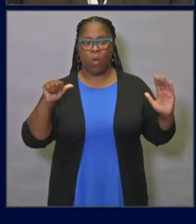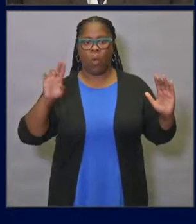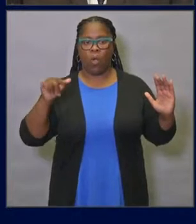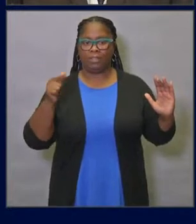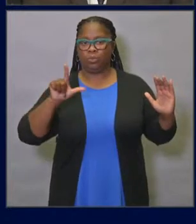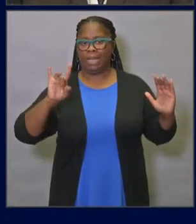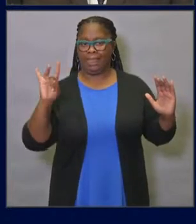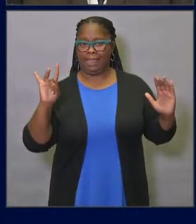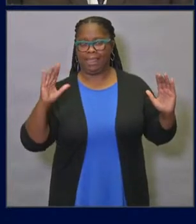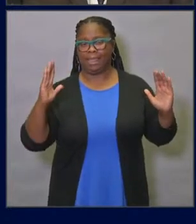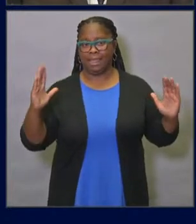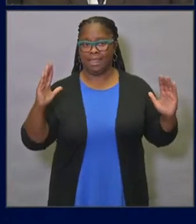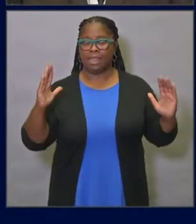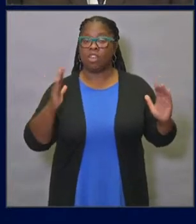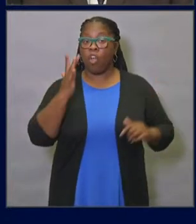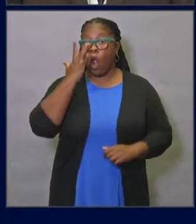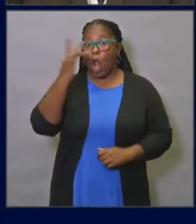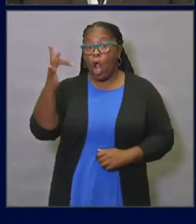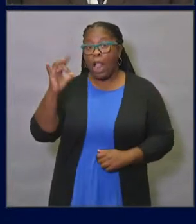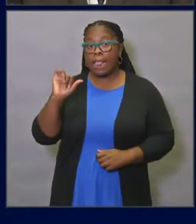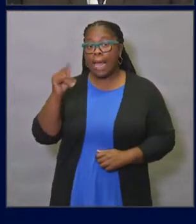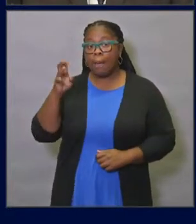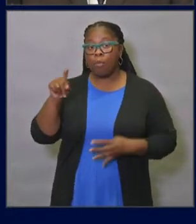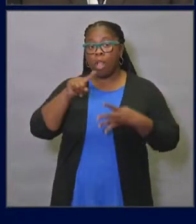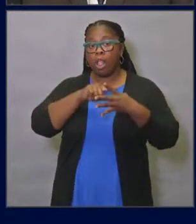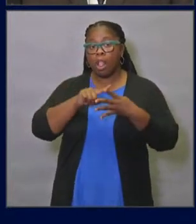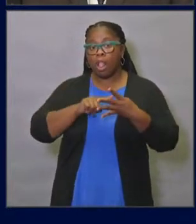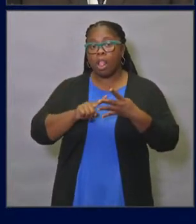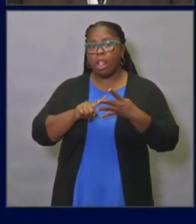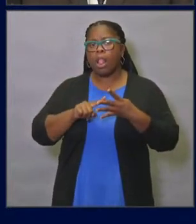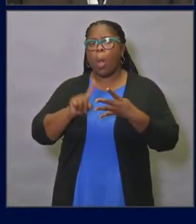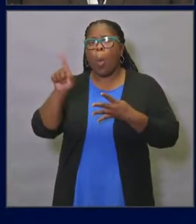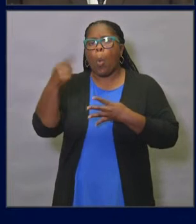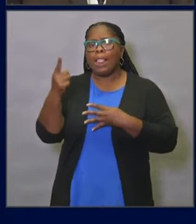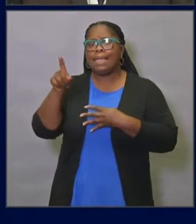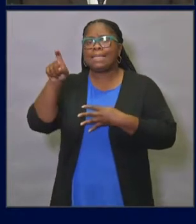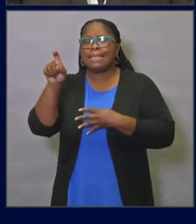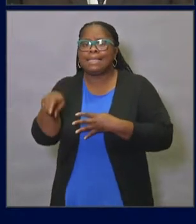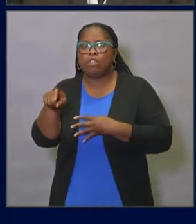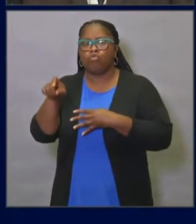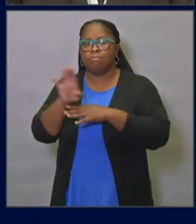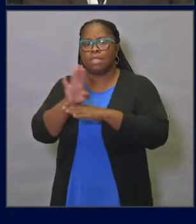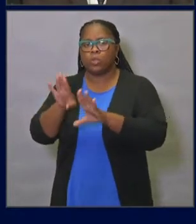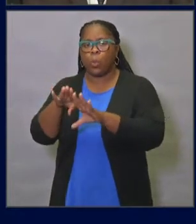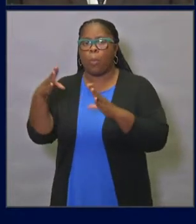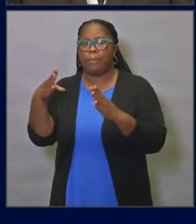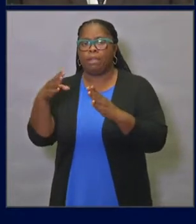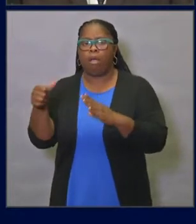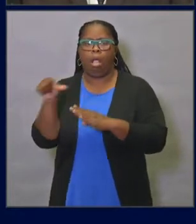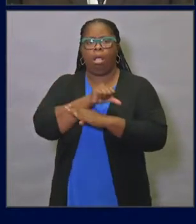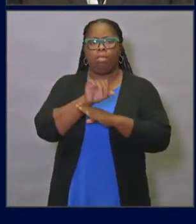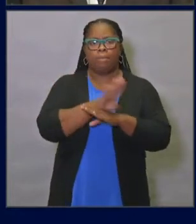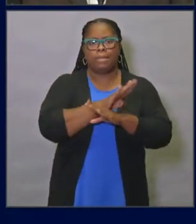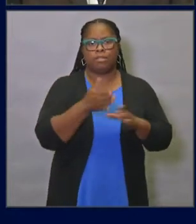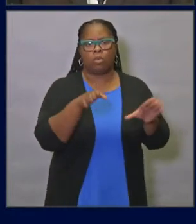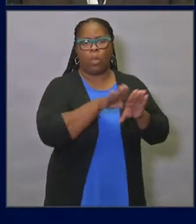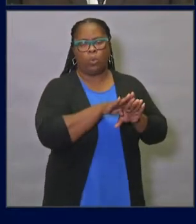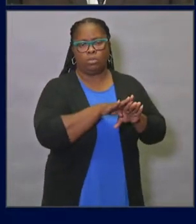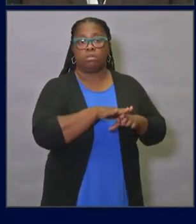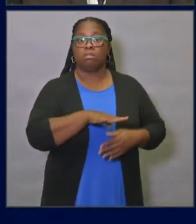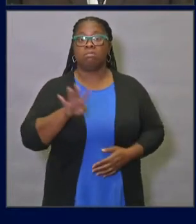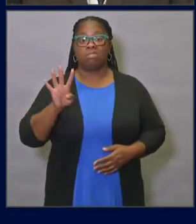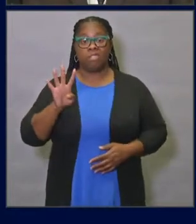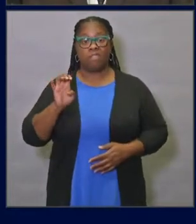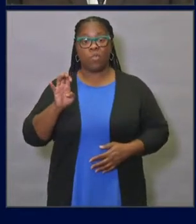all businesses except those that were essential were closed, we saw about 400 new cases a day, increasing to about 1,000